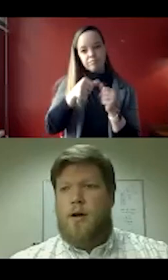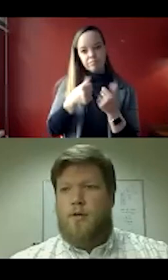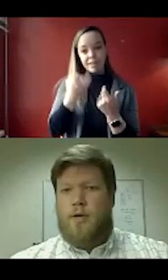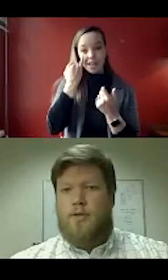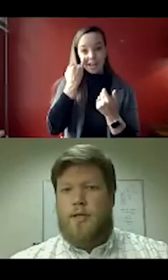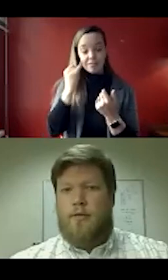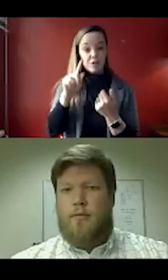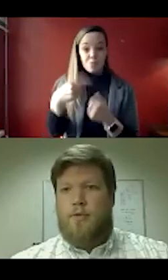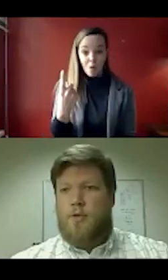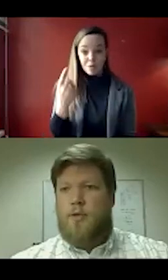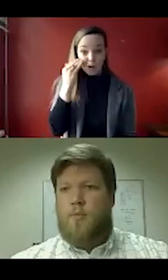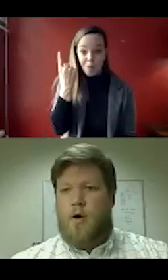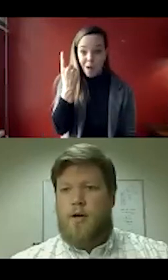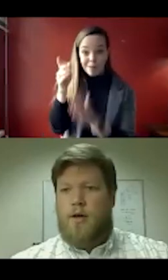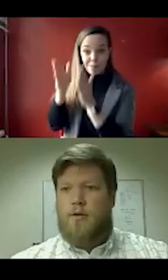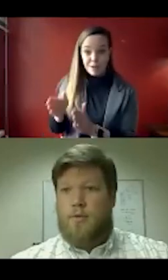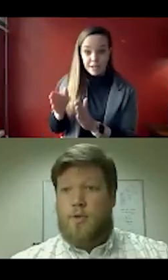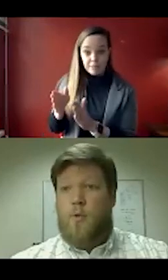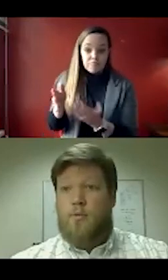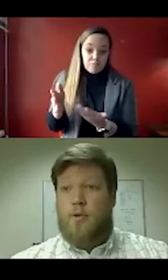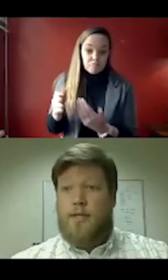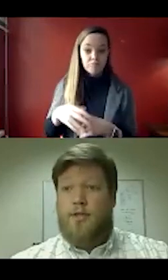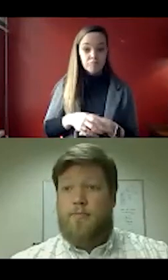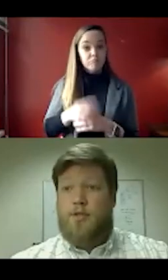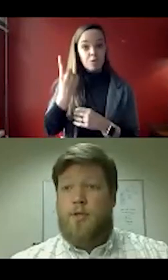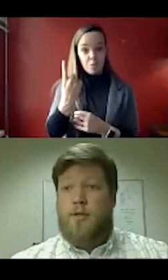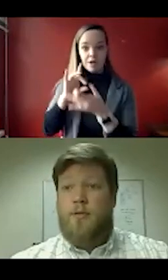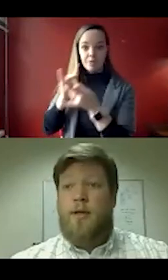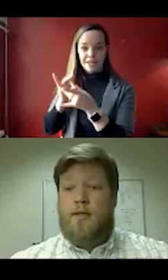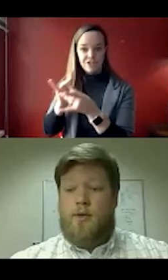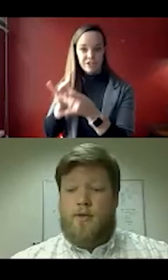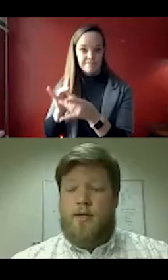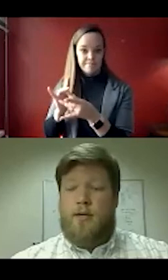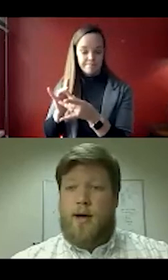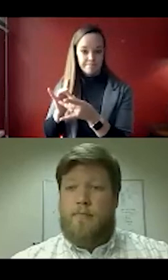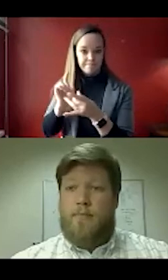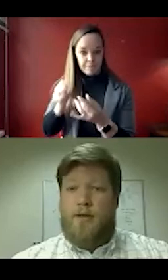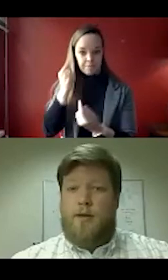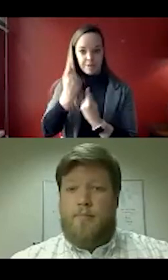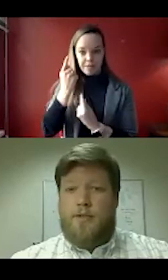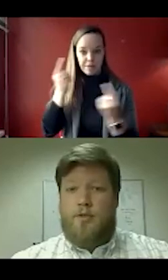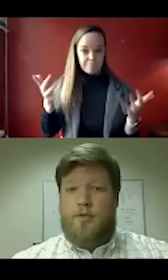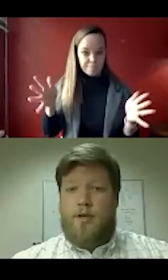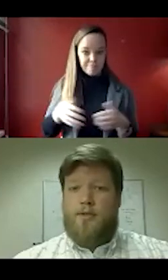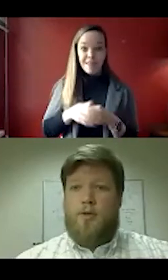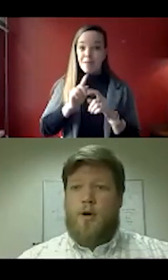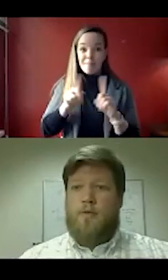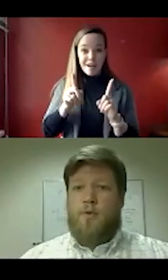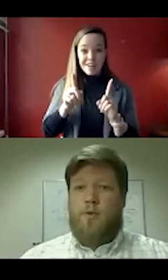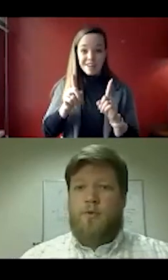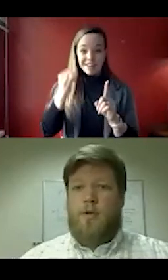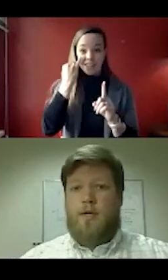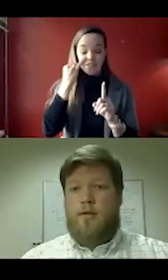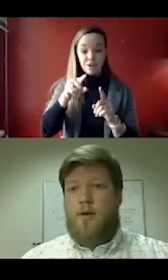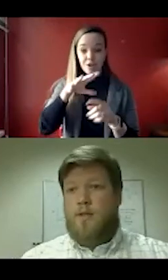one other person, there's only one relationship between you that you have to think about. But as soon as you're part of a